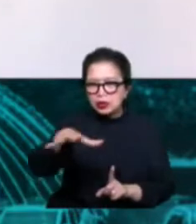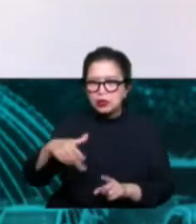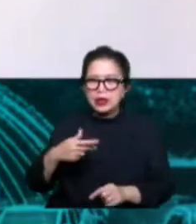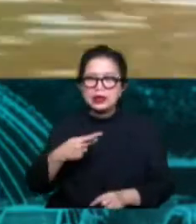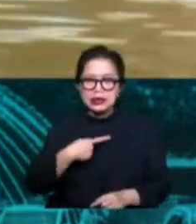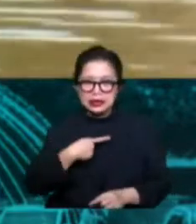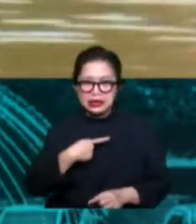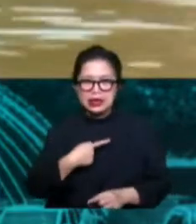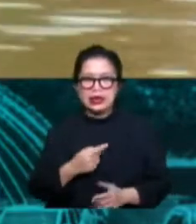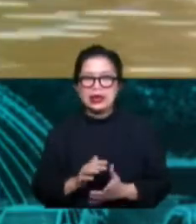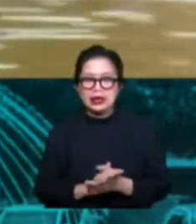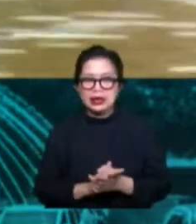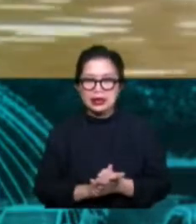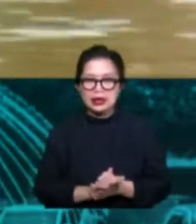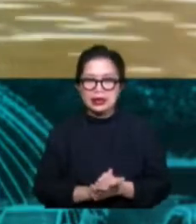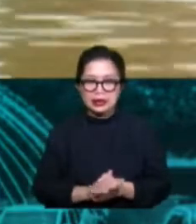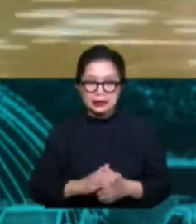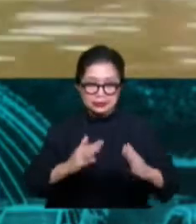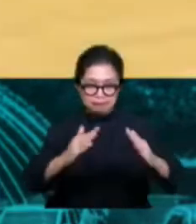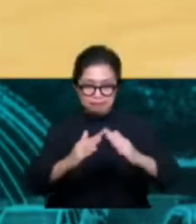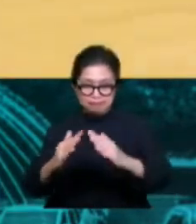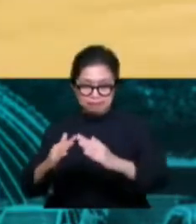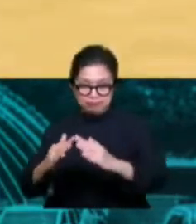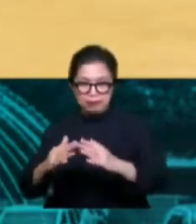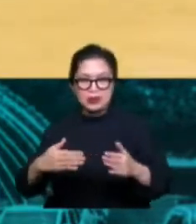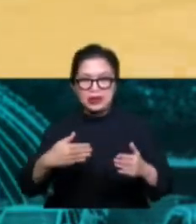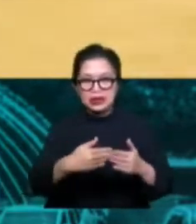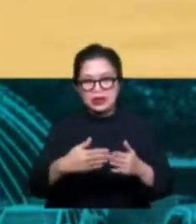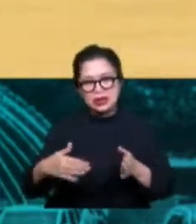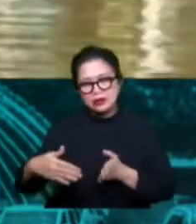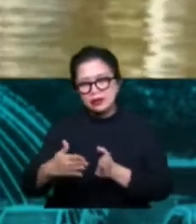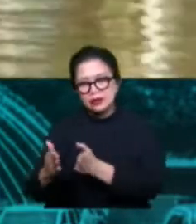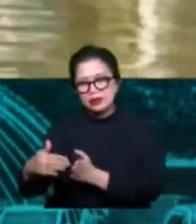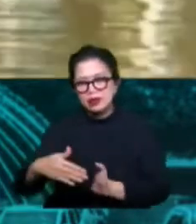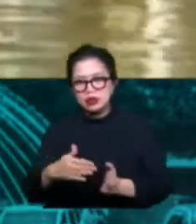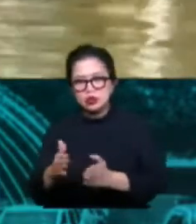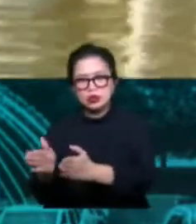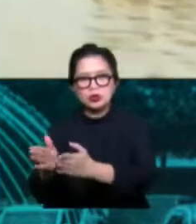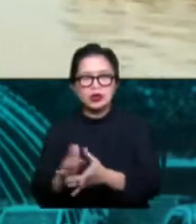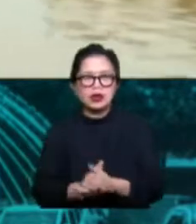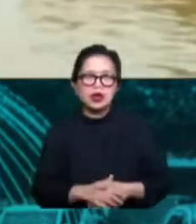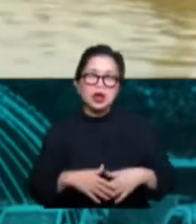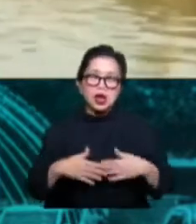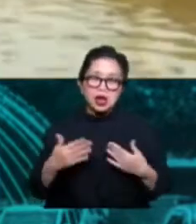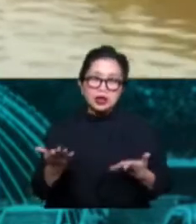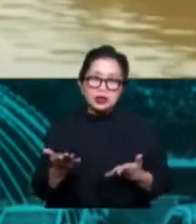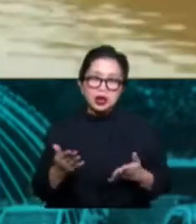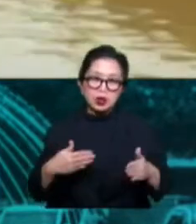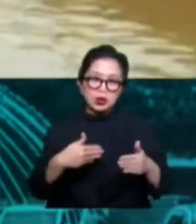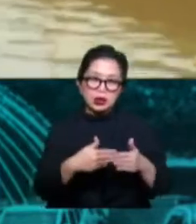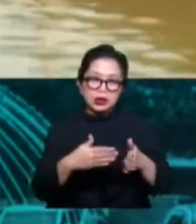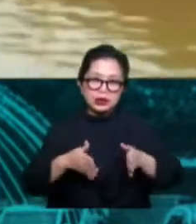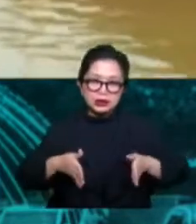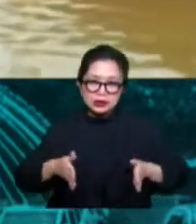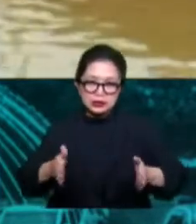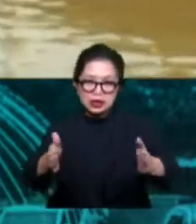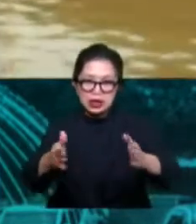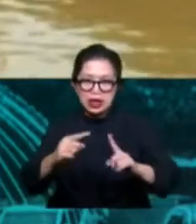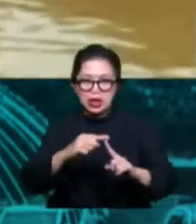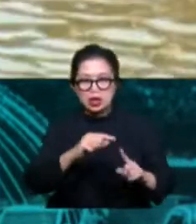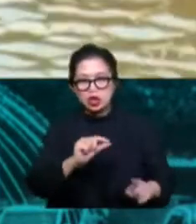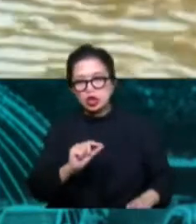the river or maybe near about the street in tall area, because there will be also